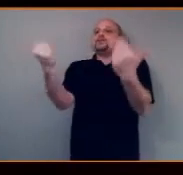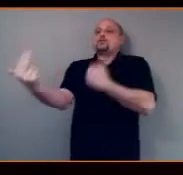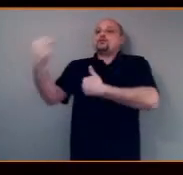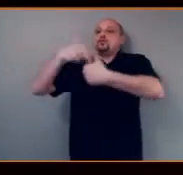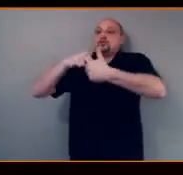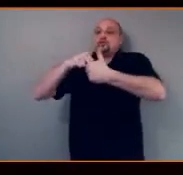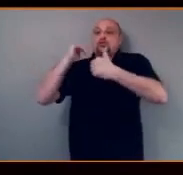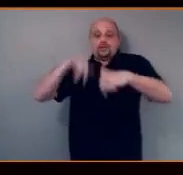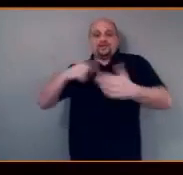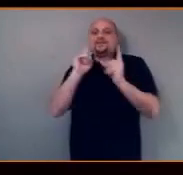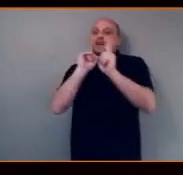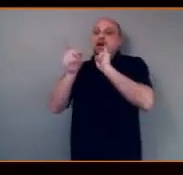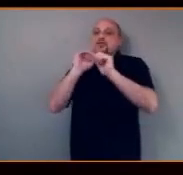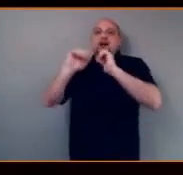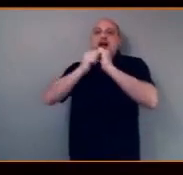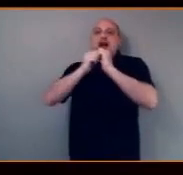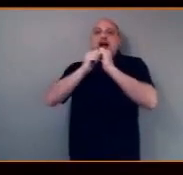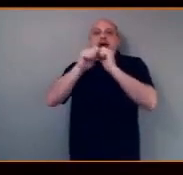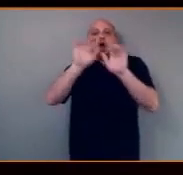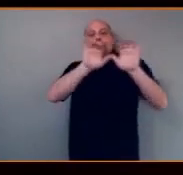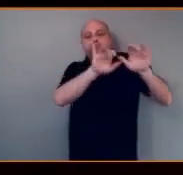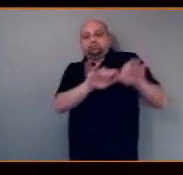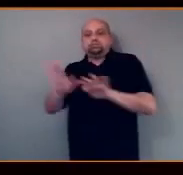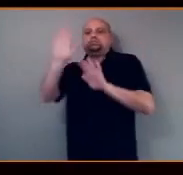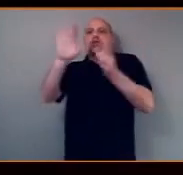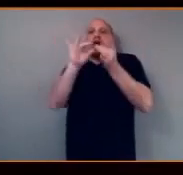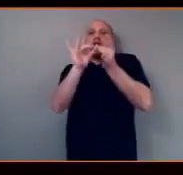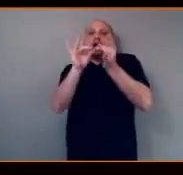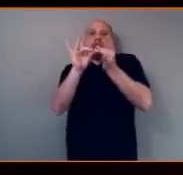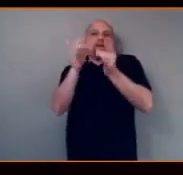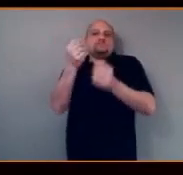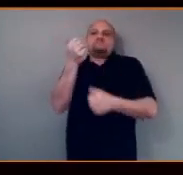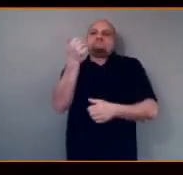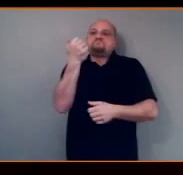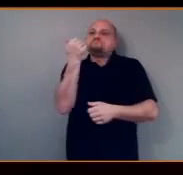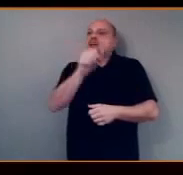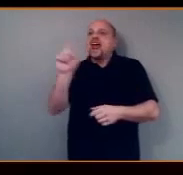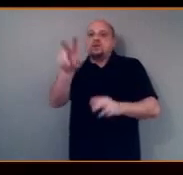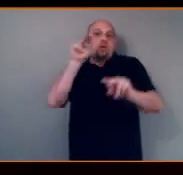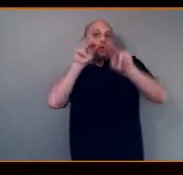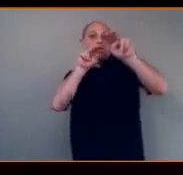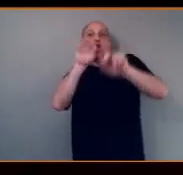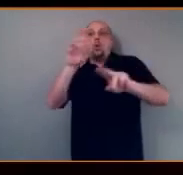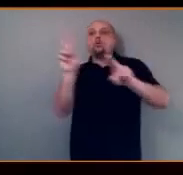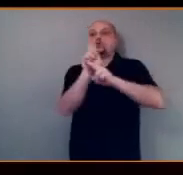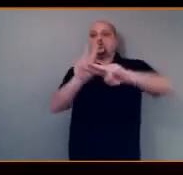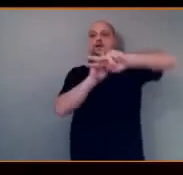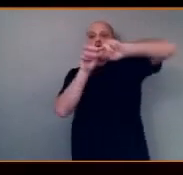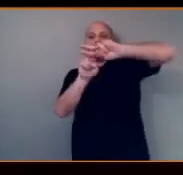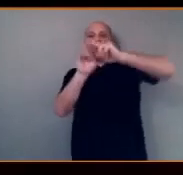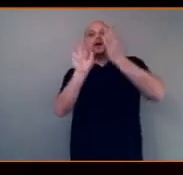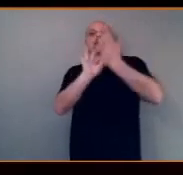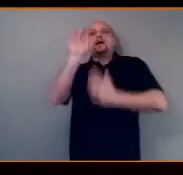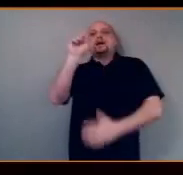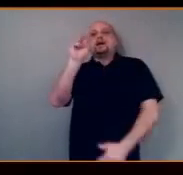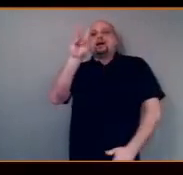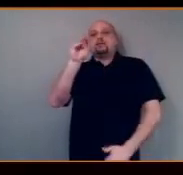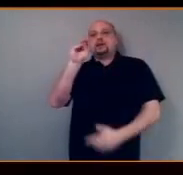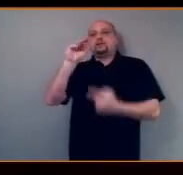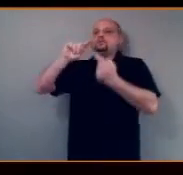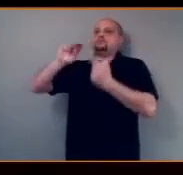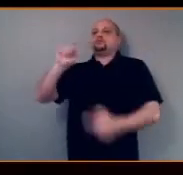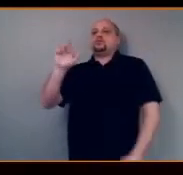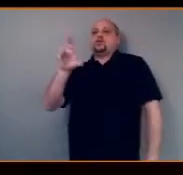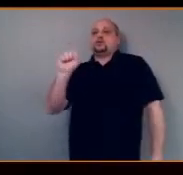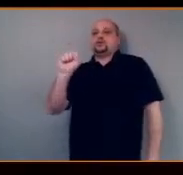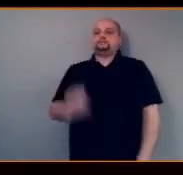your questions by writing in the comment box wherever you're watching this, or by using the hashtag #CountdownToMars on social media.